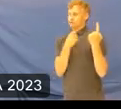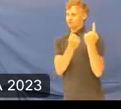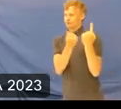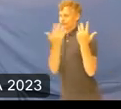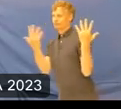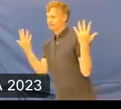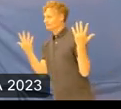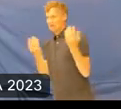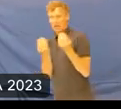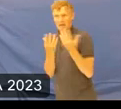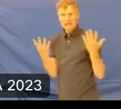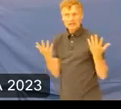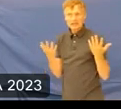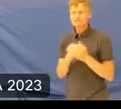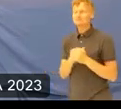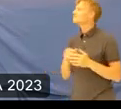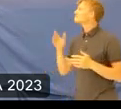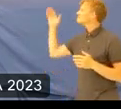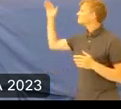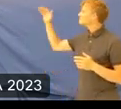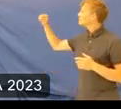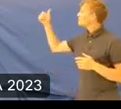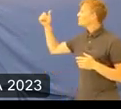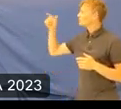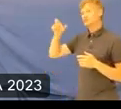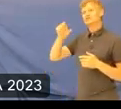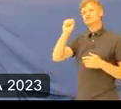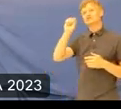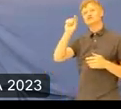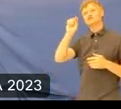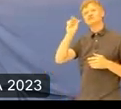Claudia Strauss suggested another